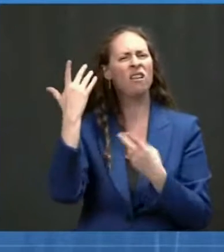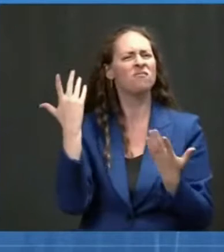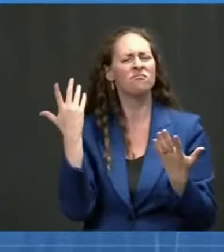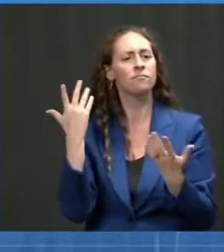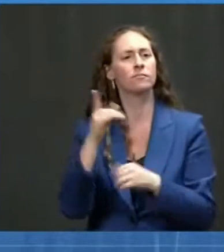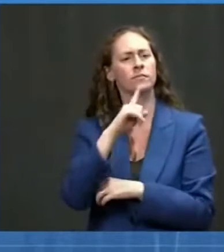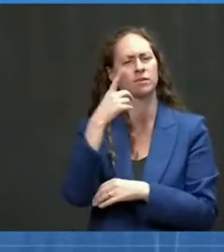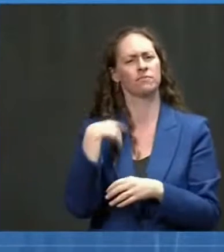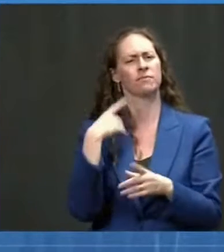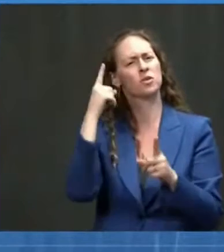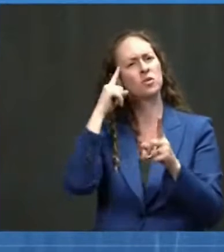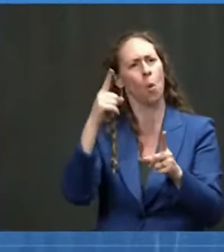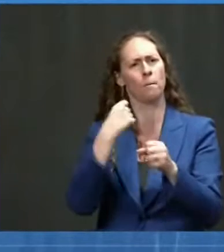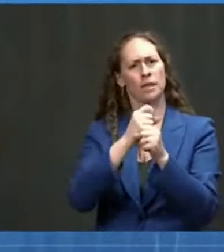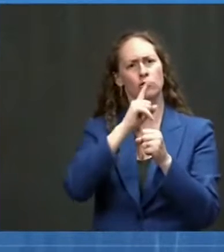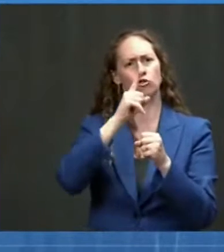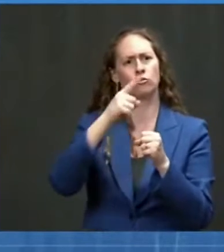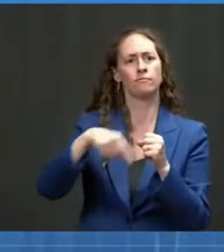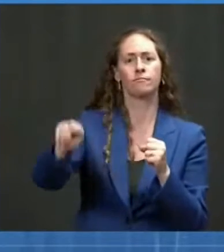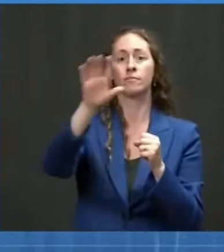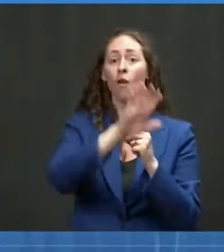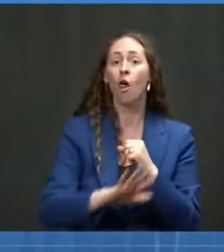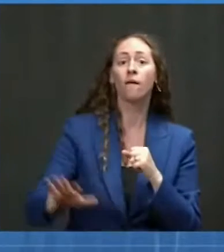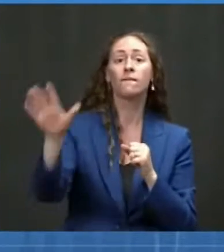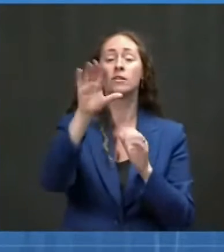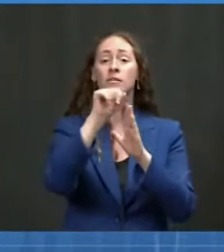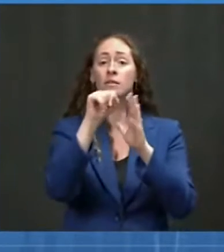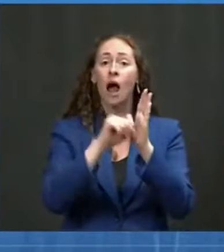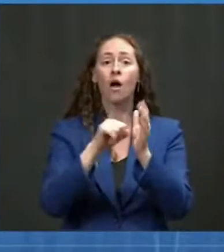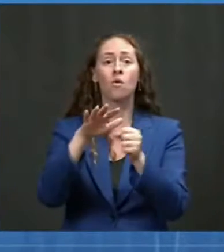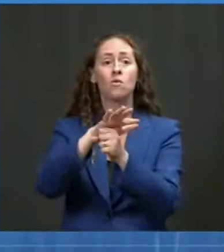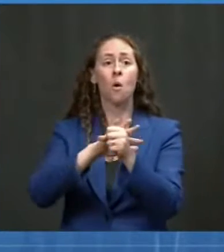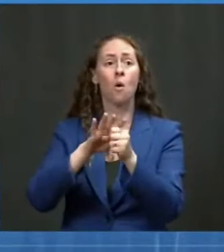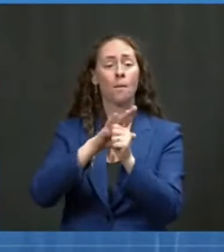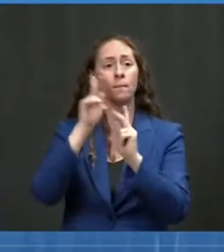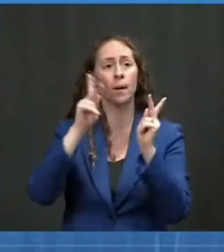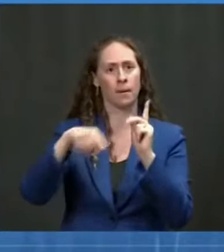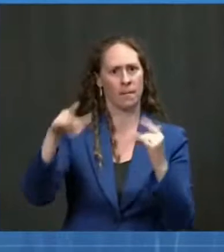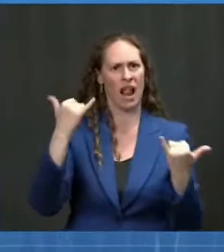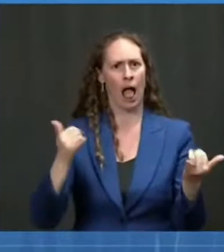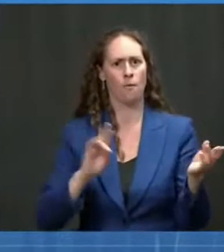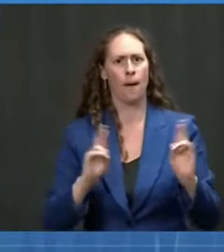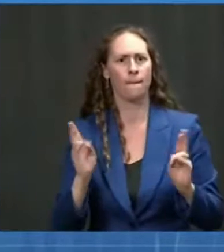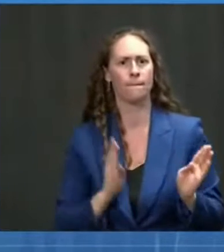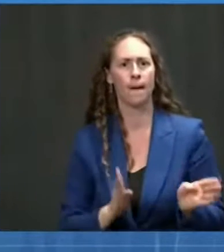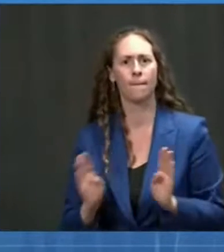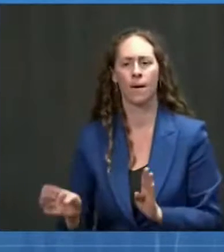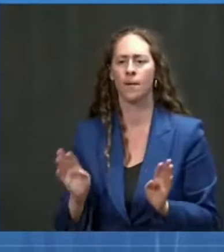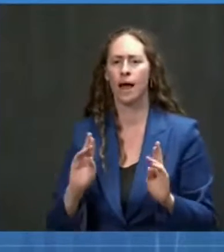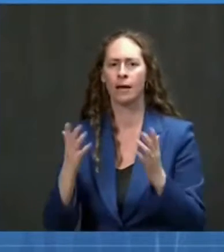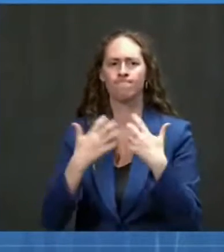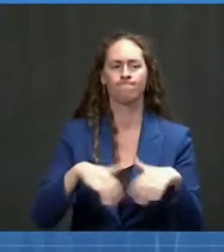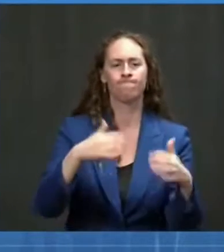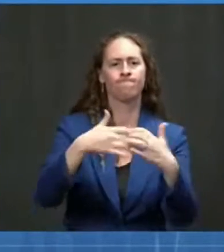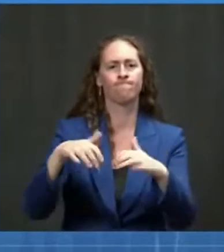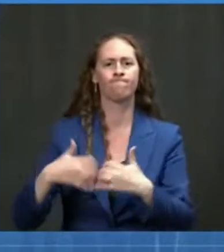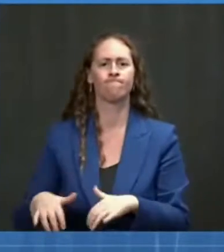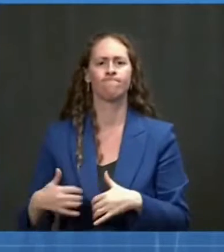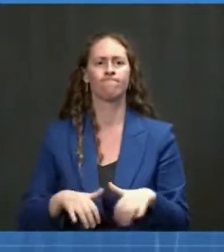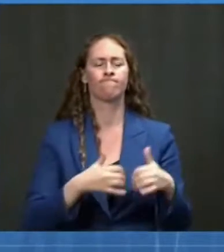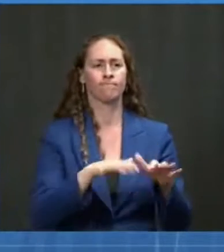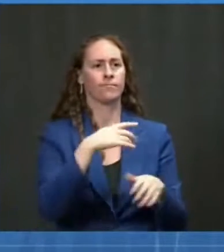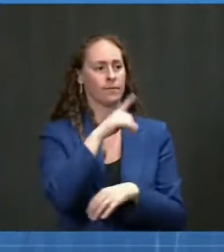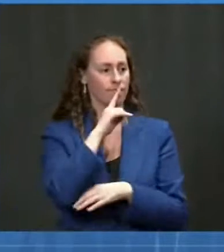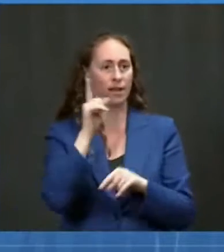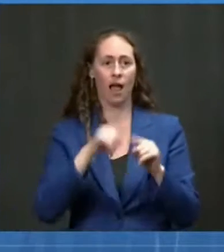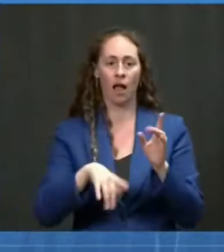that people and states and localities and the public more broadly can plan. You can't turn on a booster effort, with the